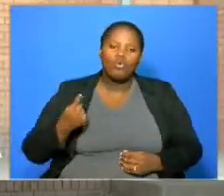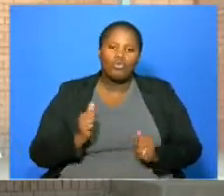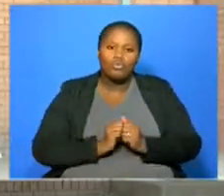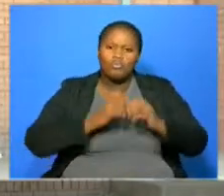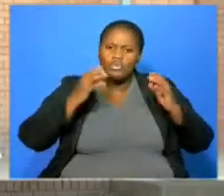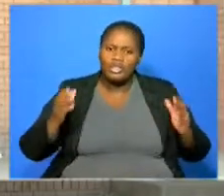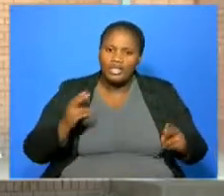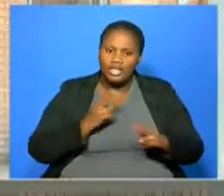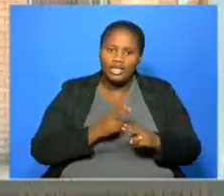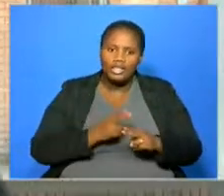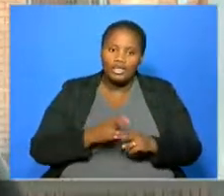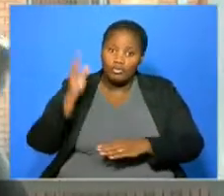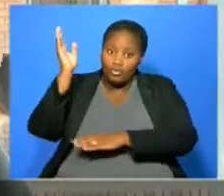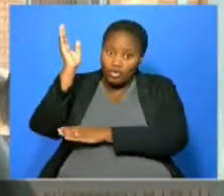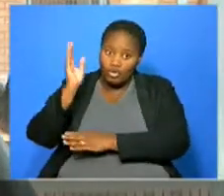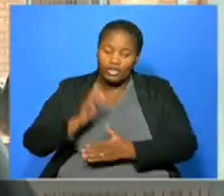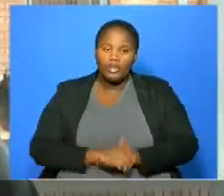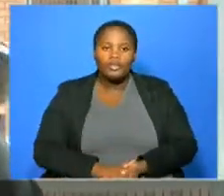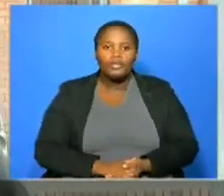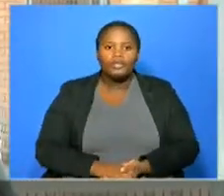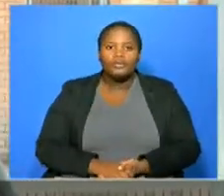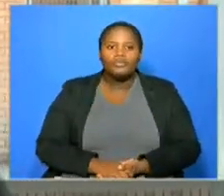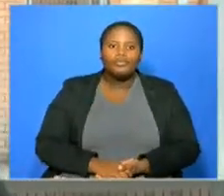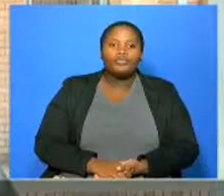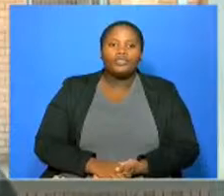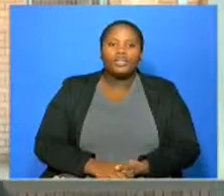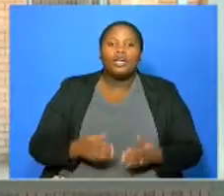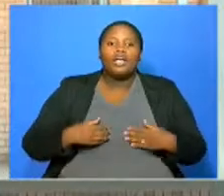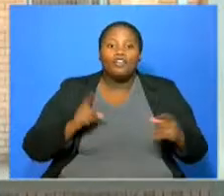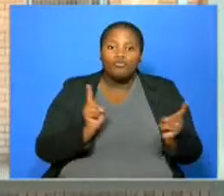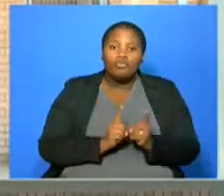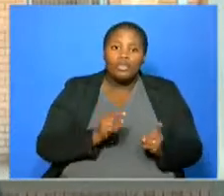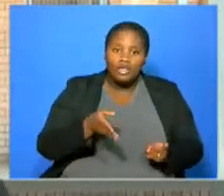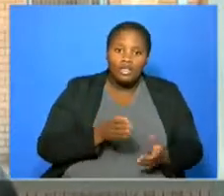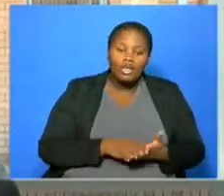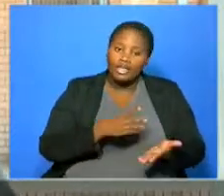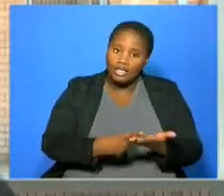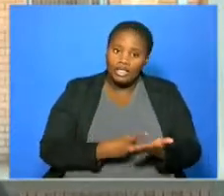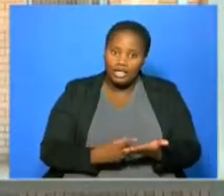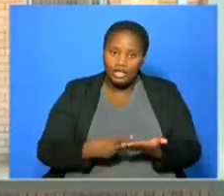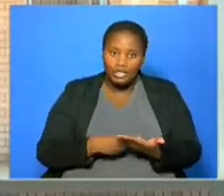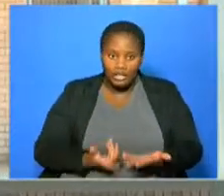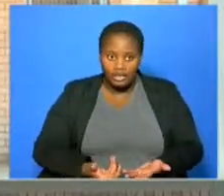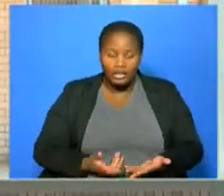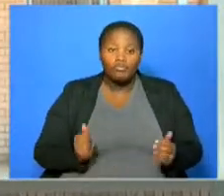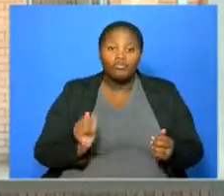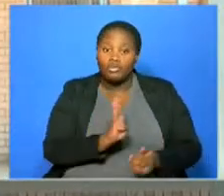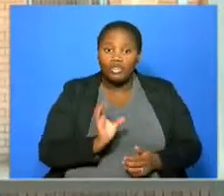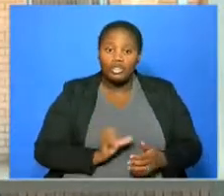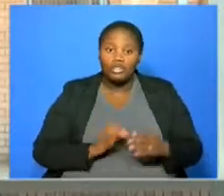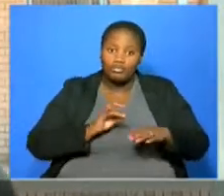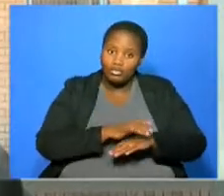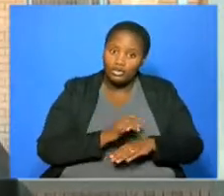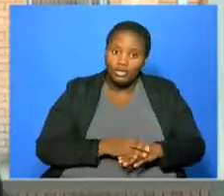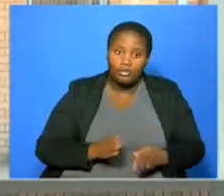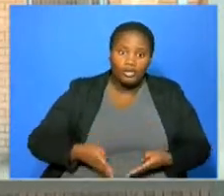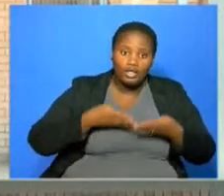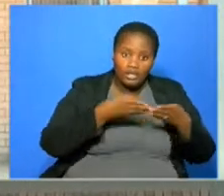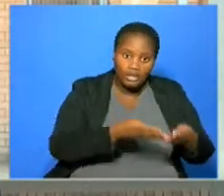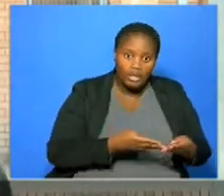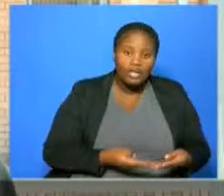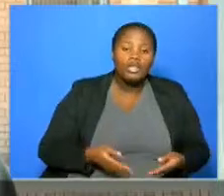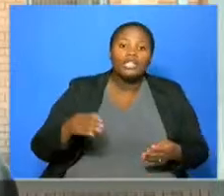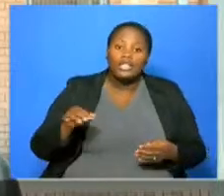moloko ya rona Jesu Kriste. Re le ba Swaneng ra kopana ra ipua gore ka mo la etsa o dule le rona re